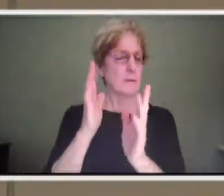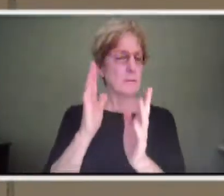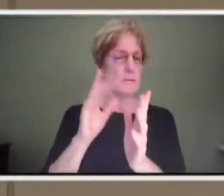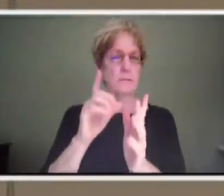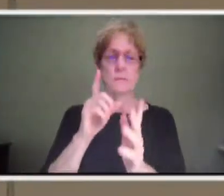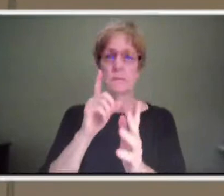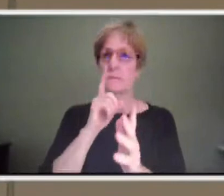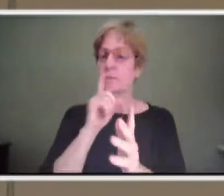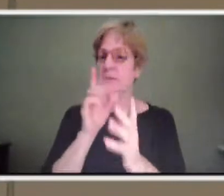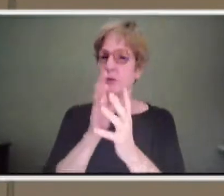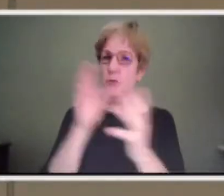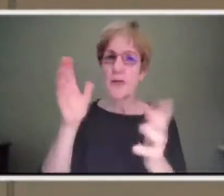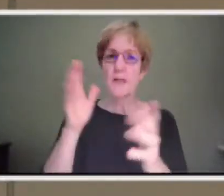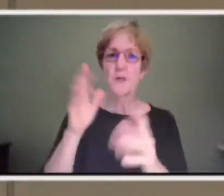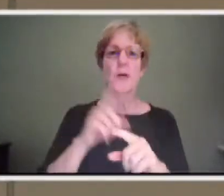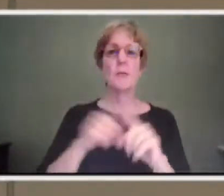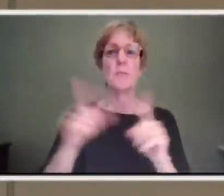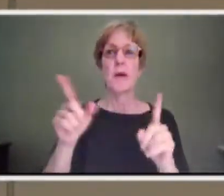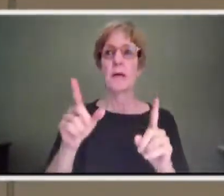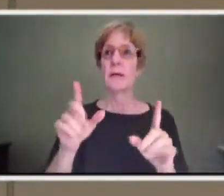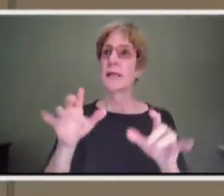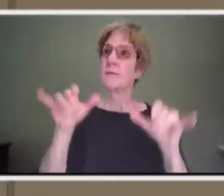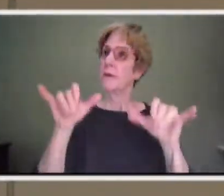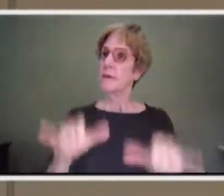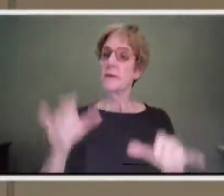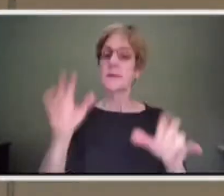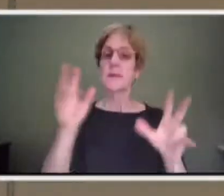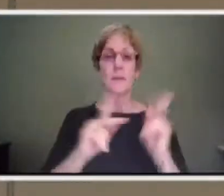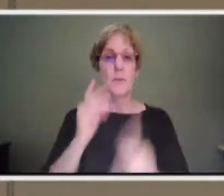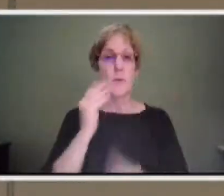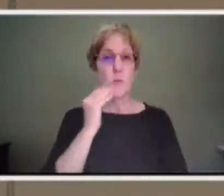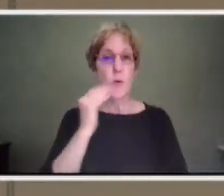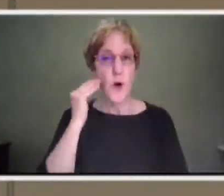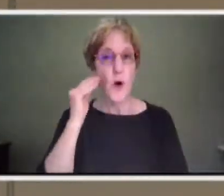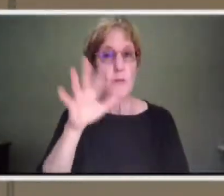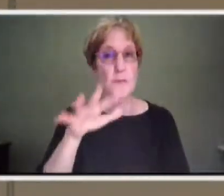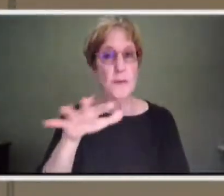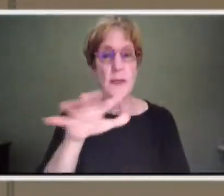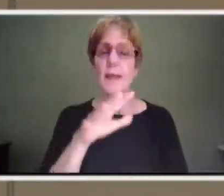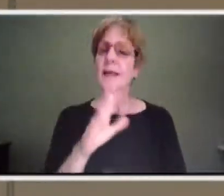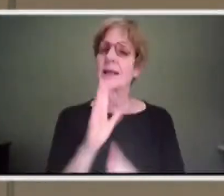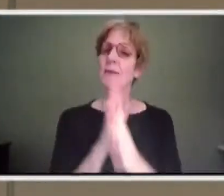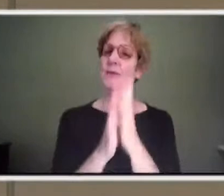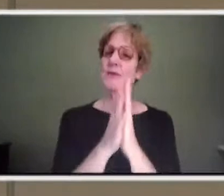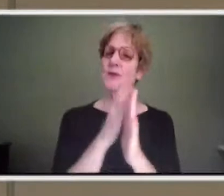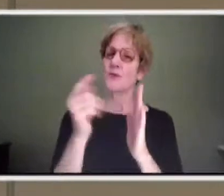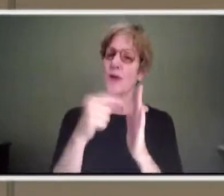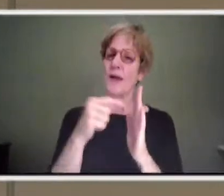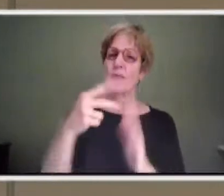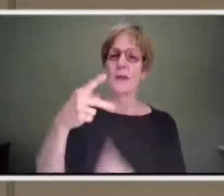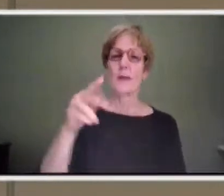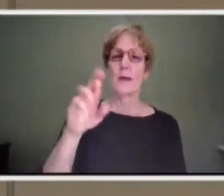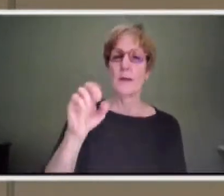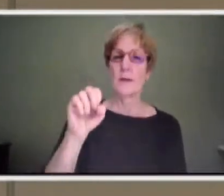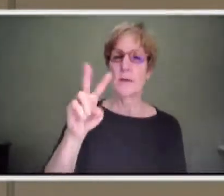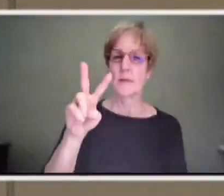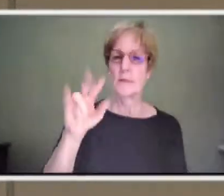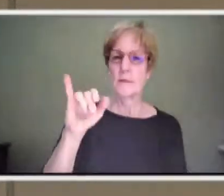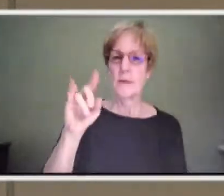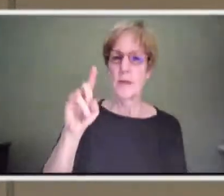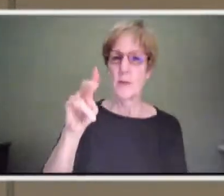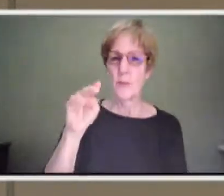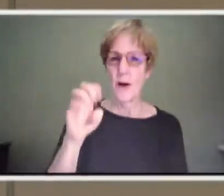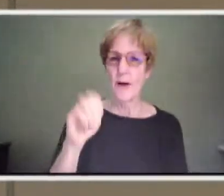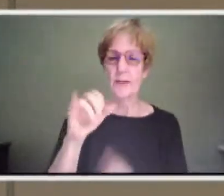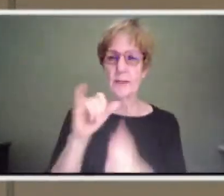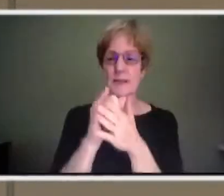the status quo remained in that area, there were traffic conditions along Providence Road that kind of abutted